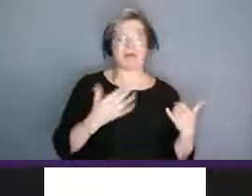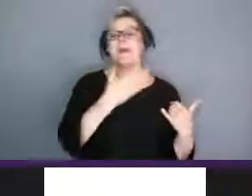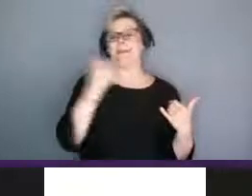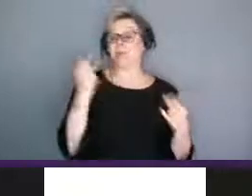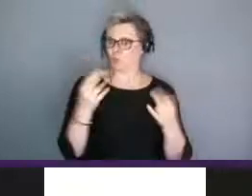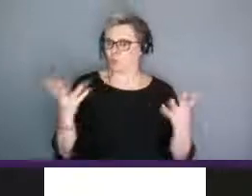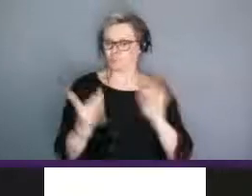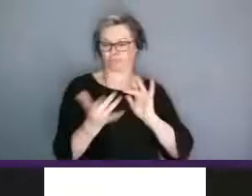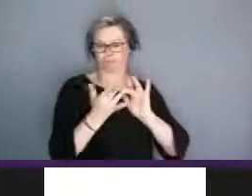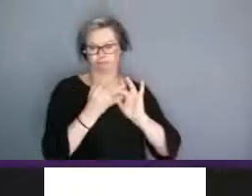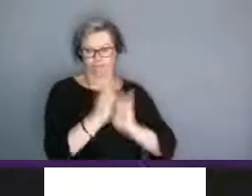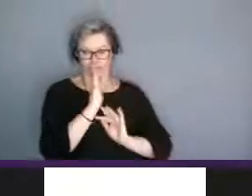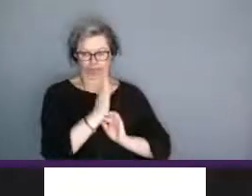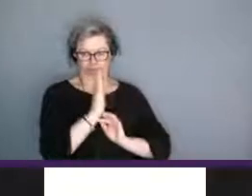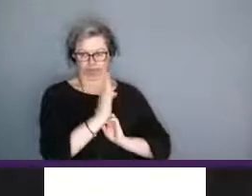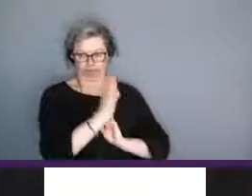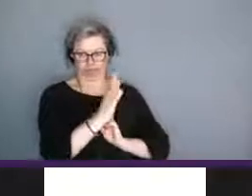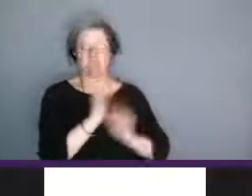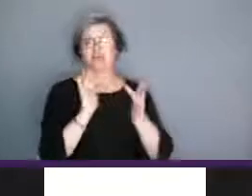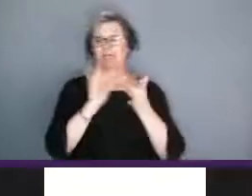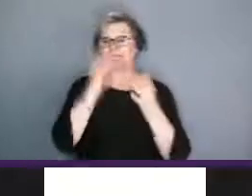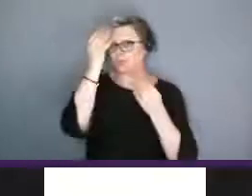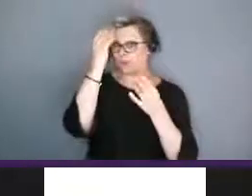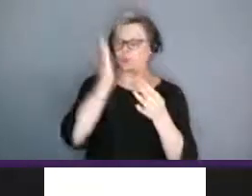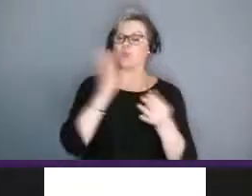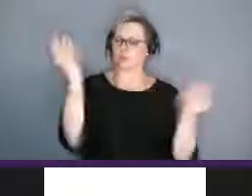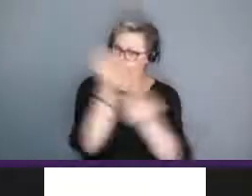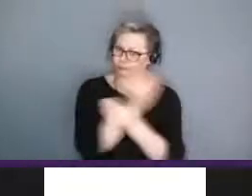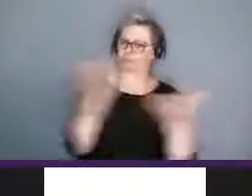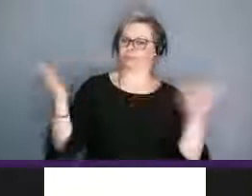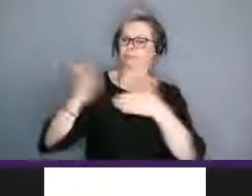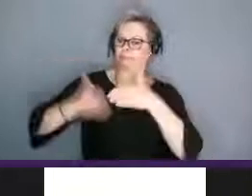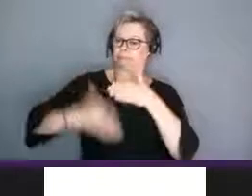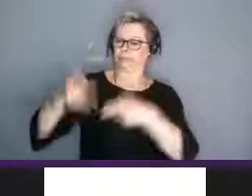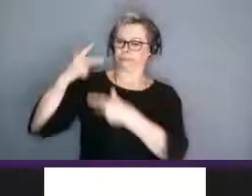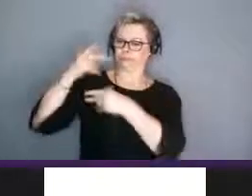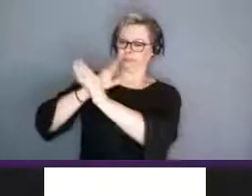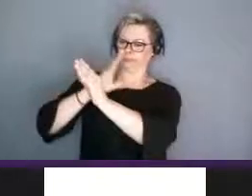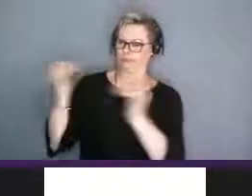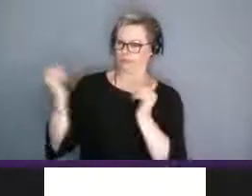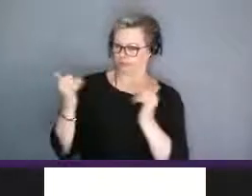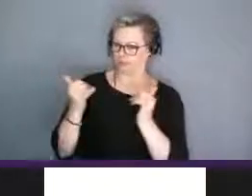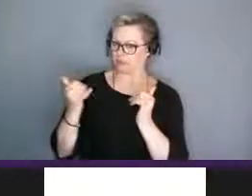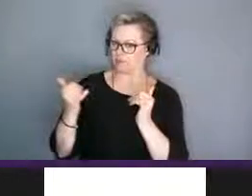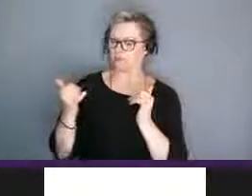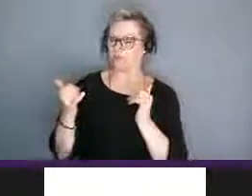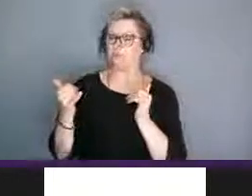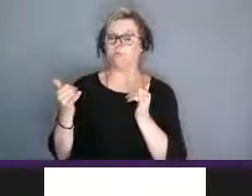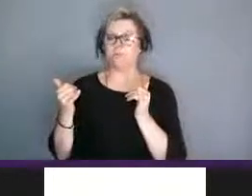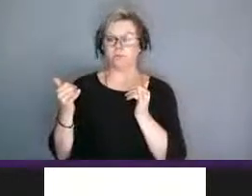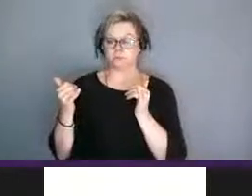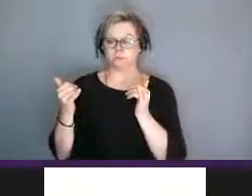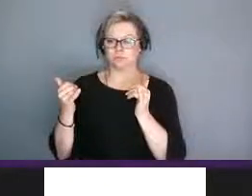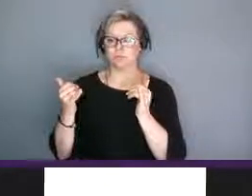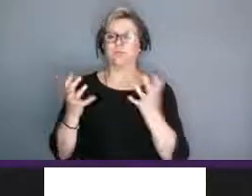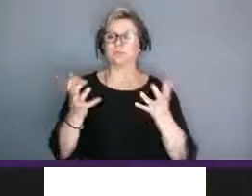directly. Our contact information will be provided at the end of the webinar to ensure that we are able to give you